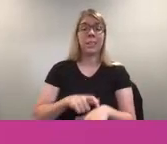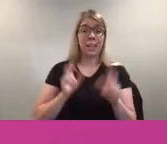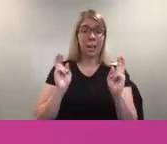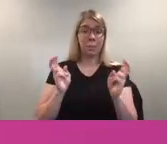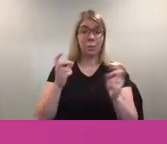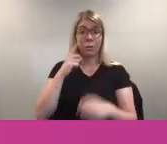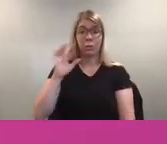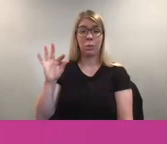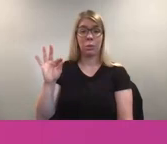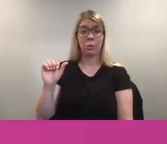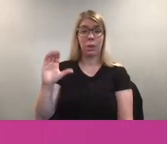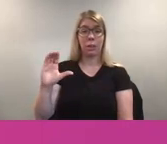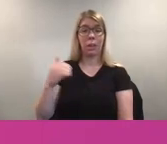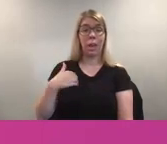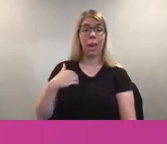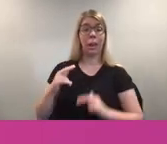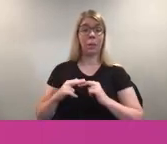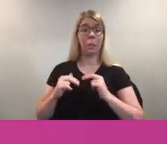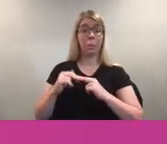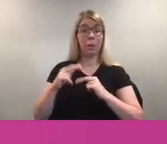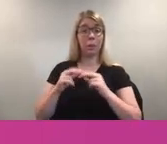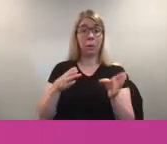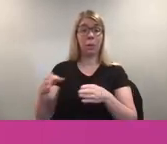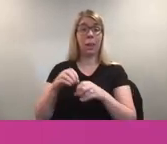them build their plan in an open pedagogy workshop,